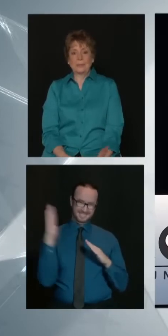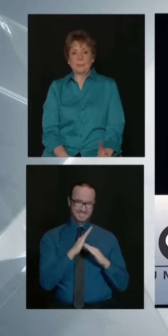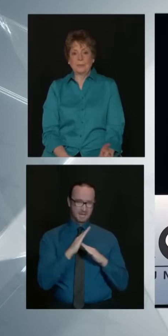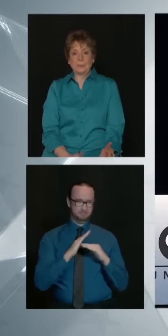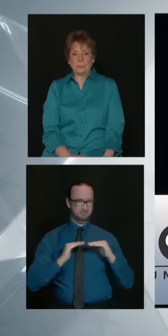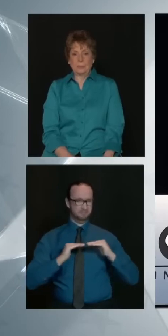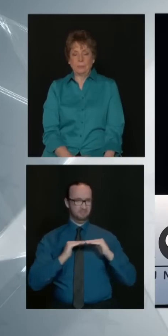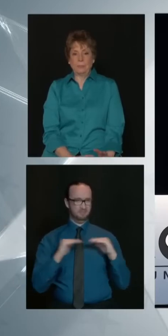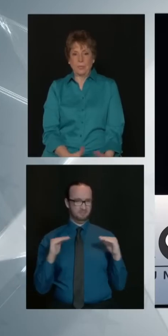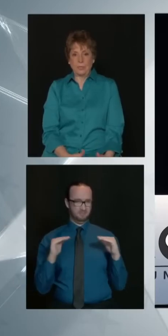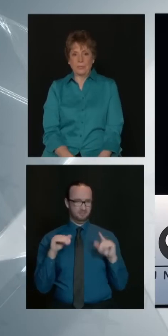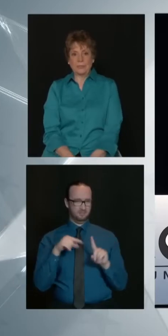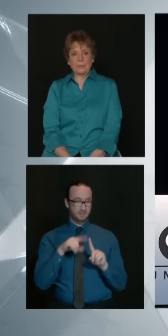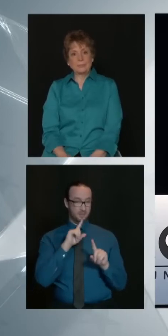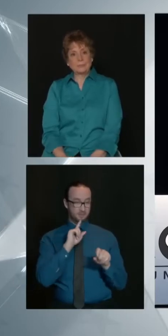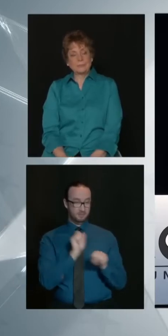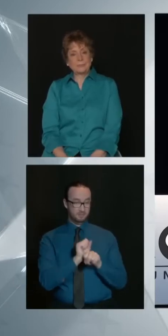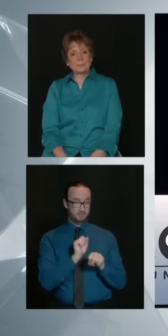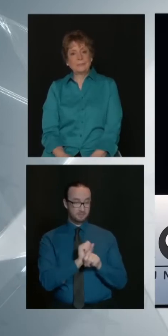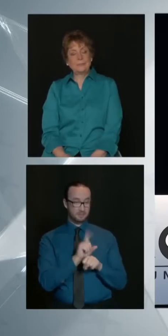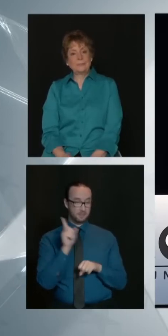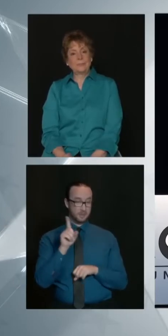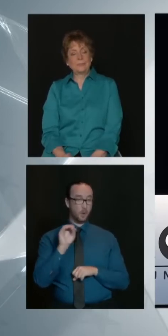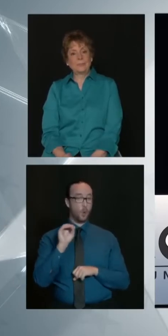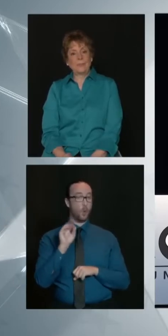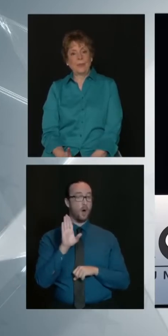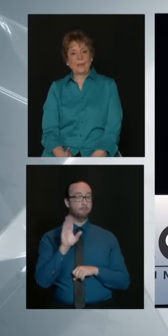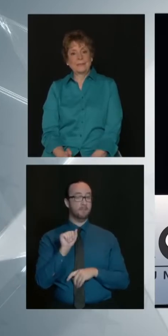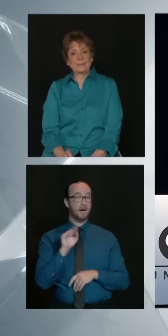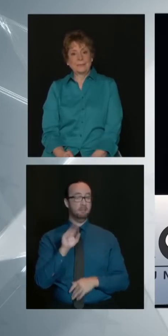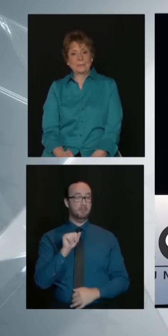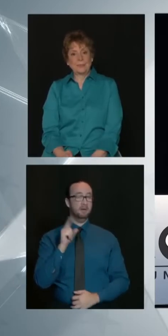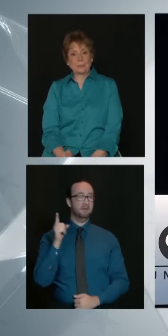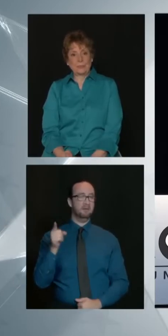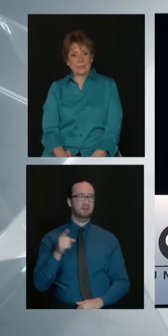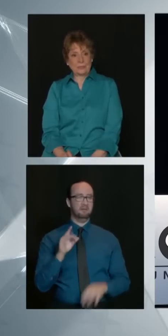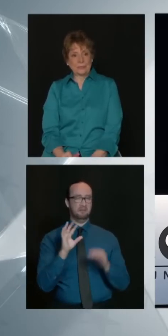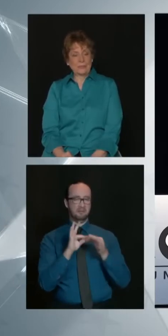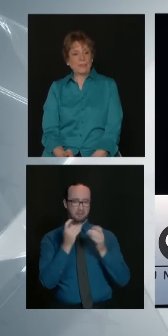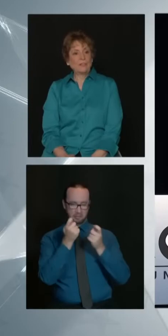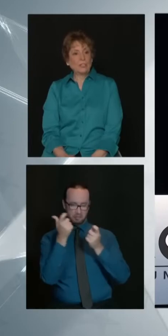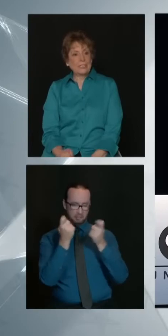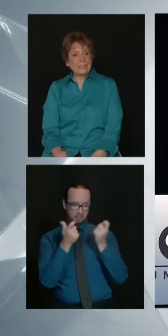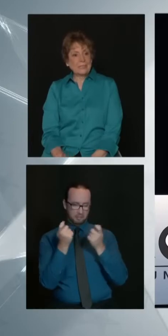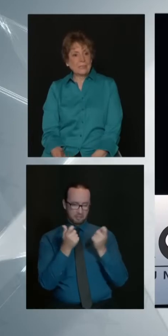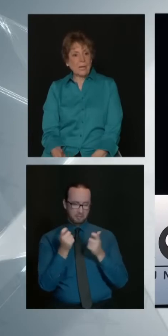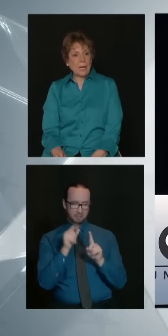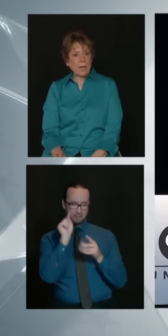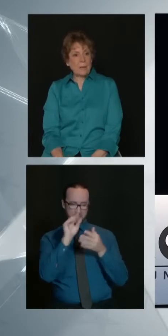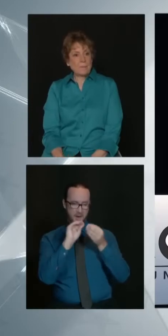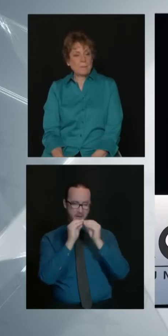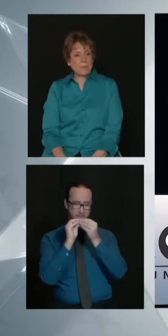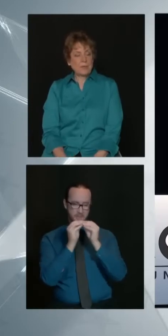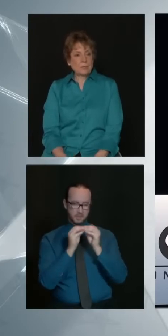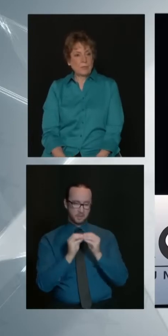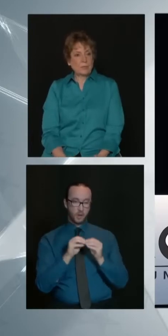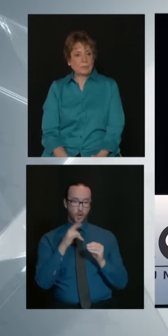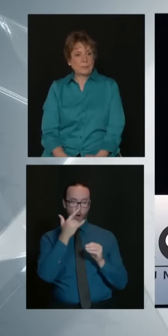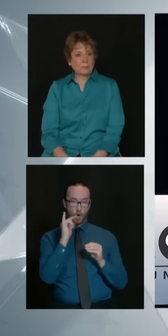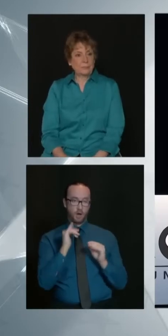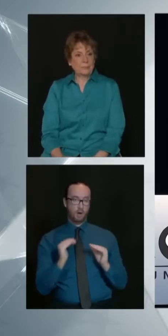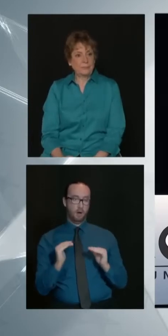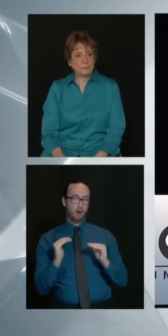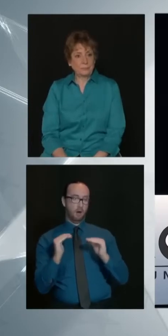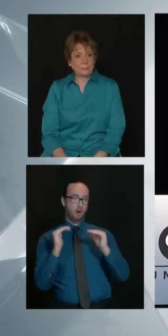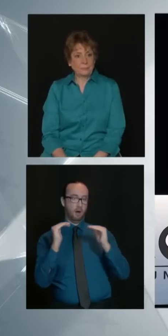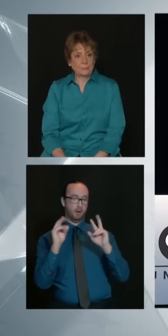political, Obama did this, right? He purged the military of so many great generals, apolitical generals, and he elevated in their place left-wing mediocrities